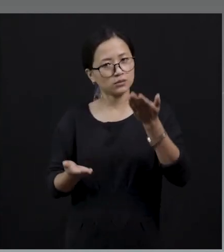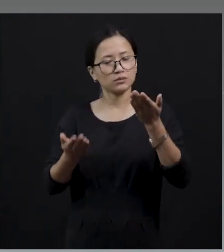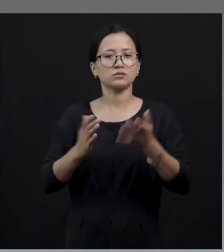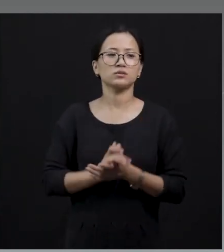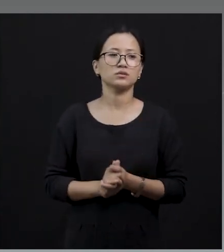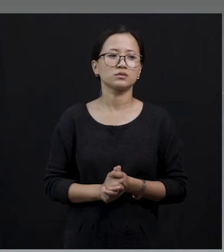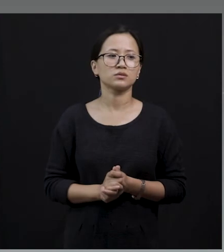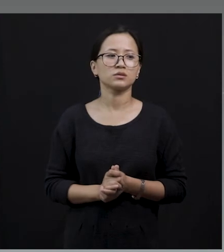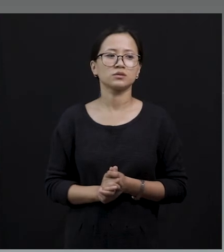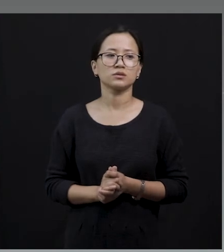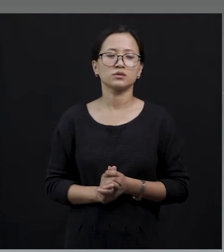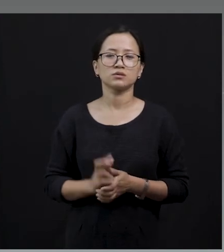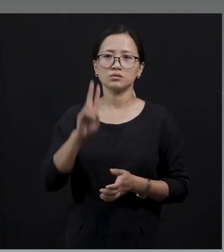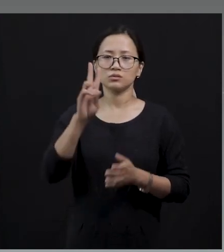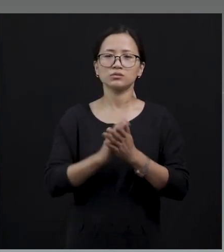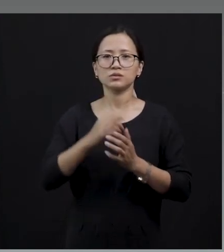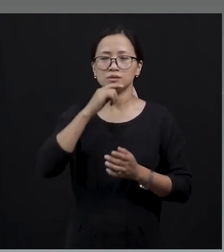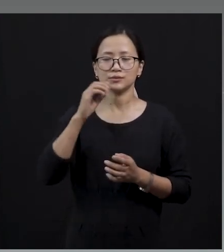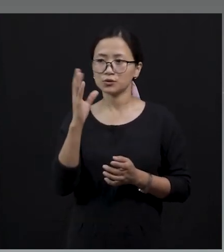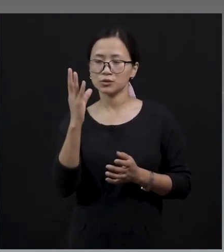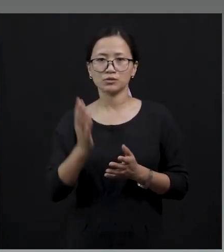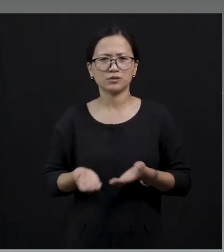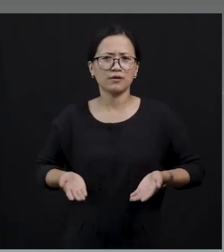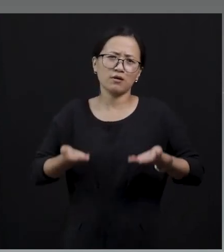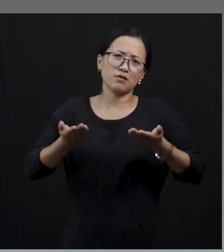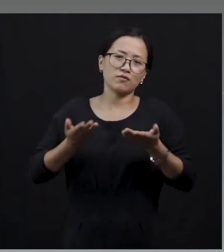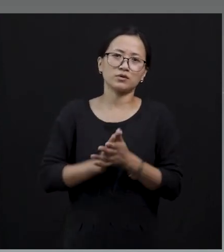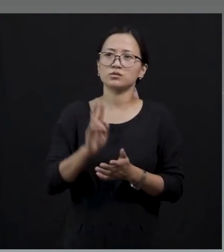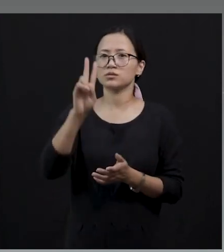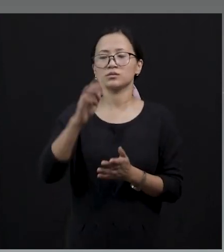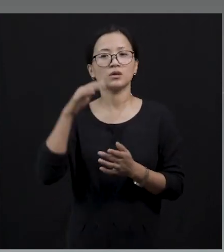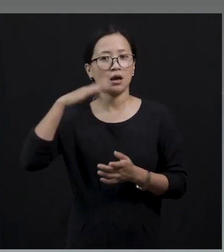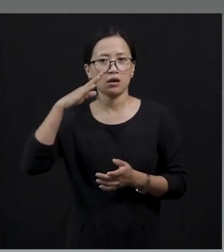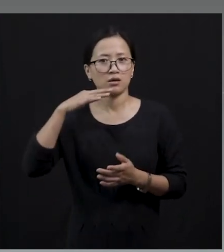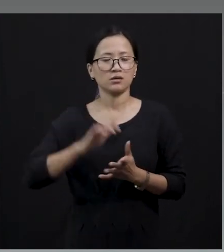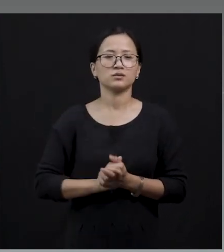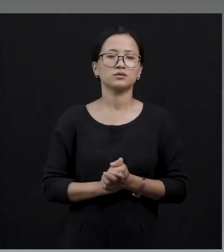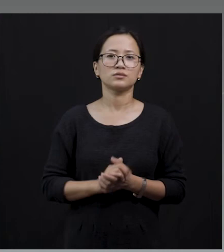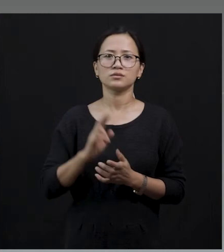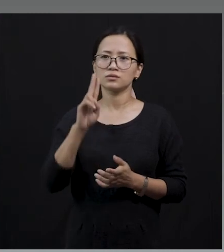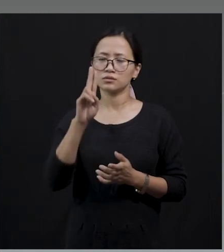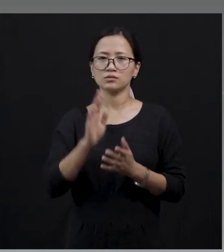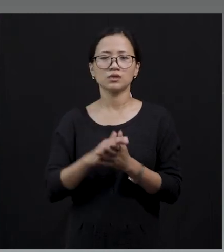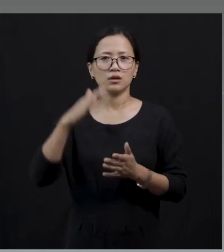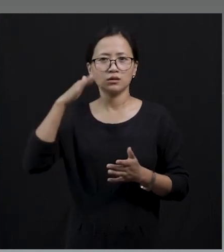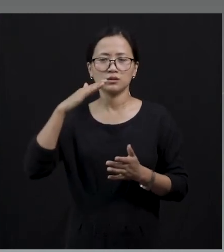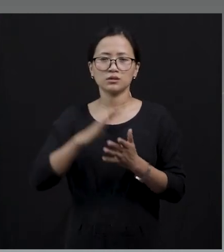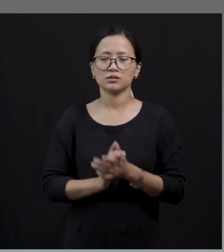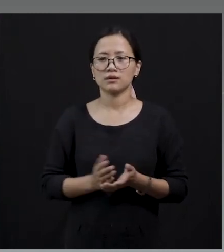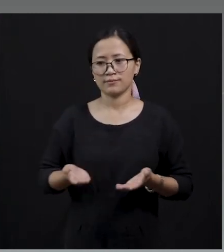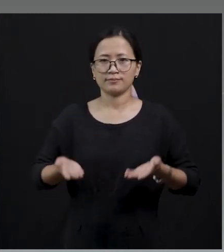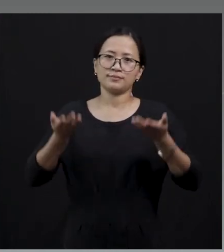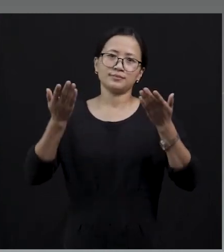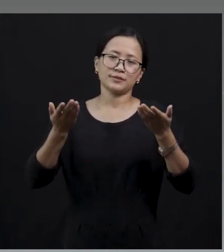than two chilies, okay? And similarly, we can also say two chilies are lighter than